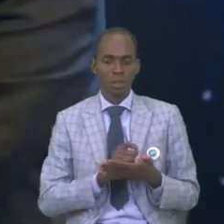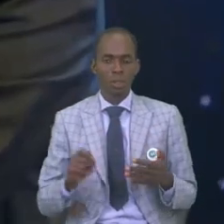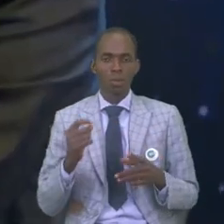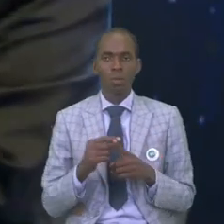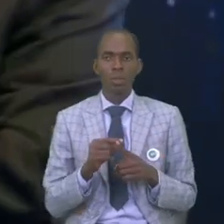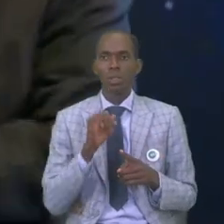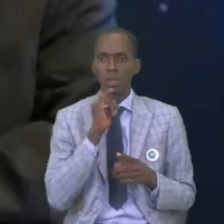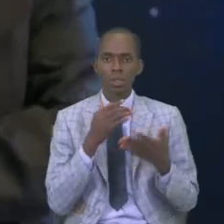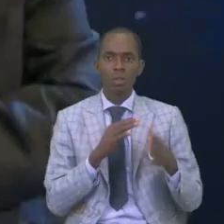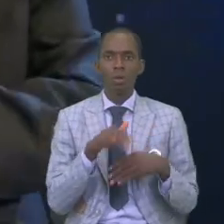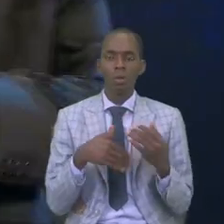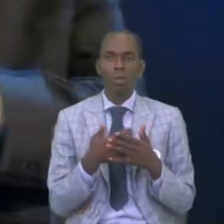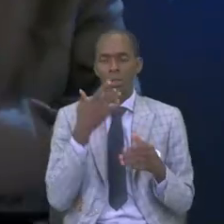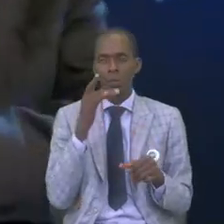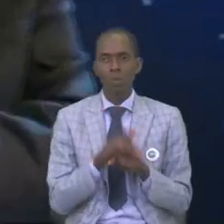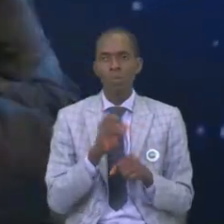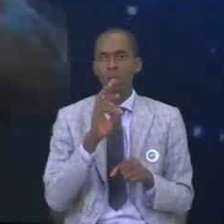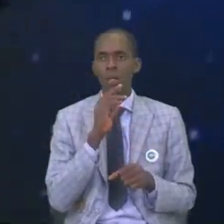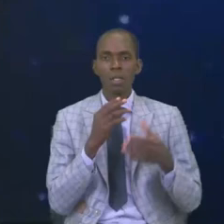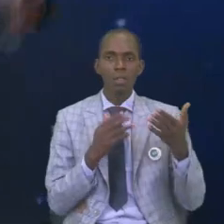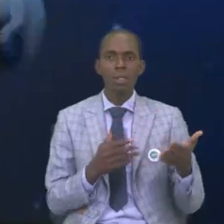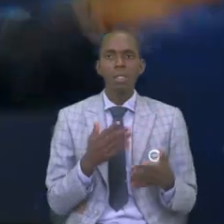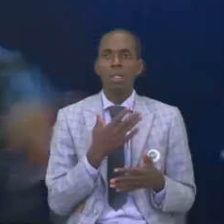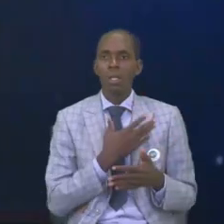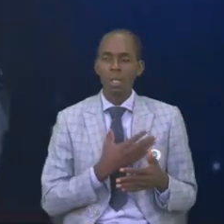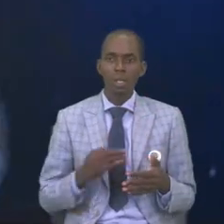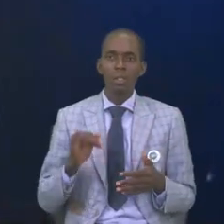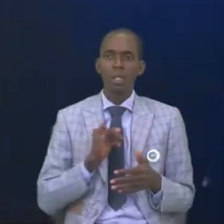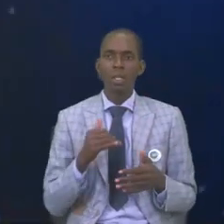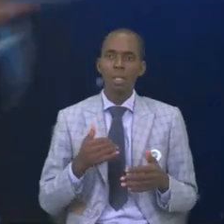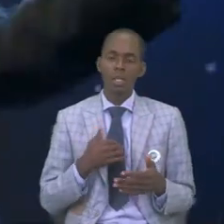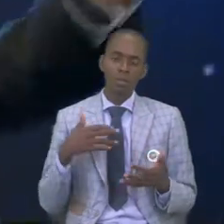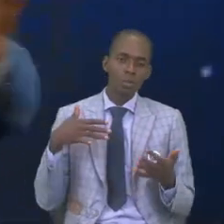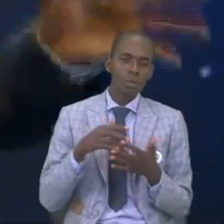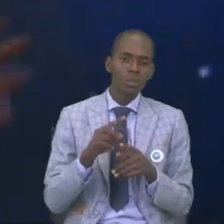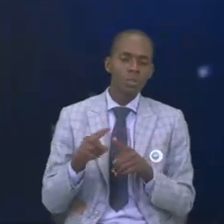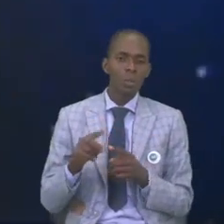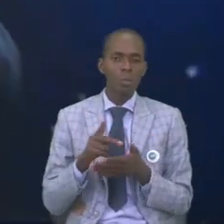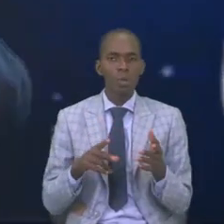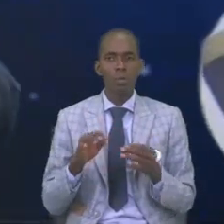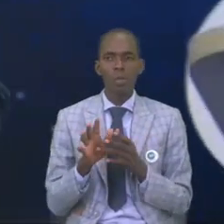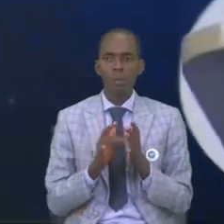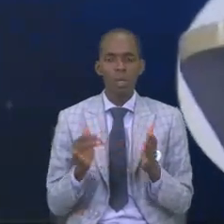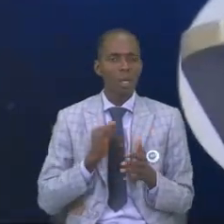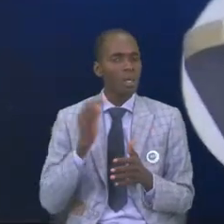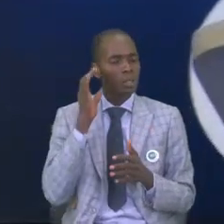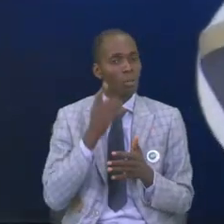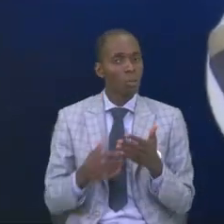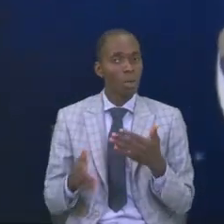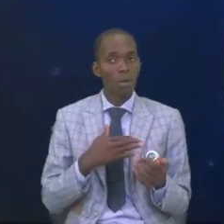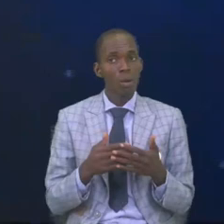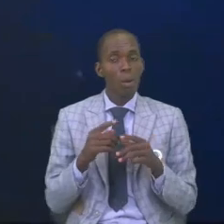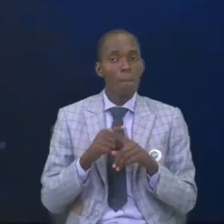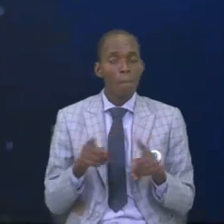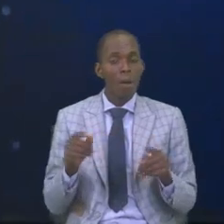the promises are there. And I study different parts of the Bible. I listen to whatever. But every